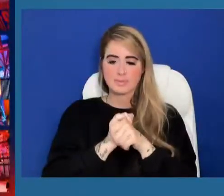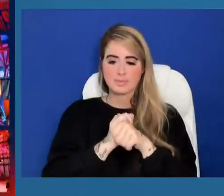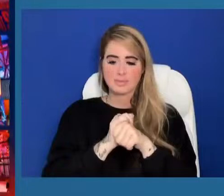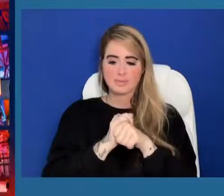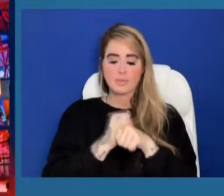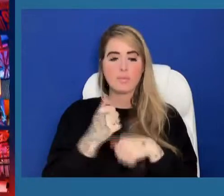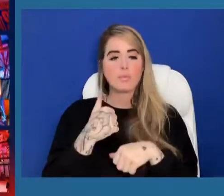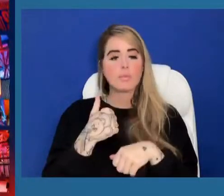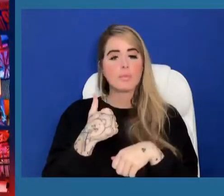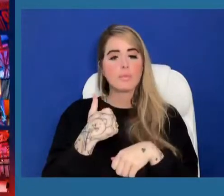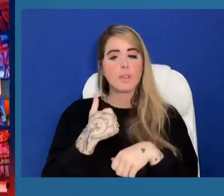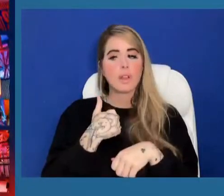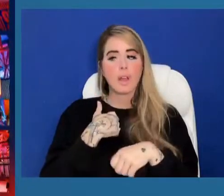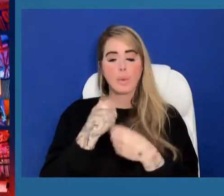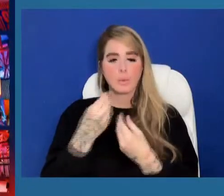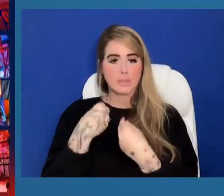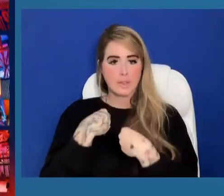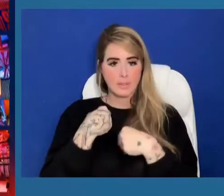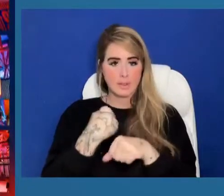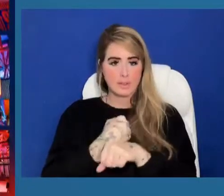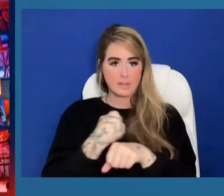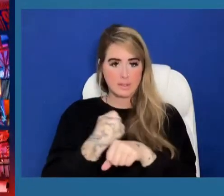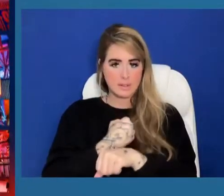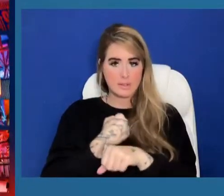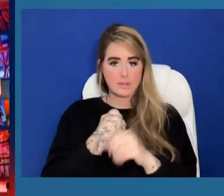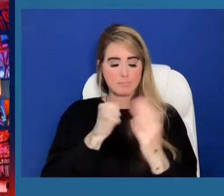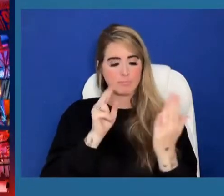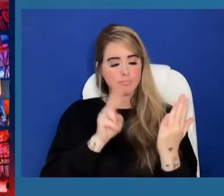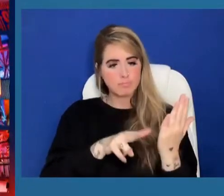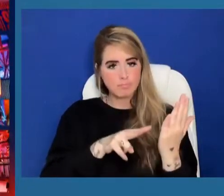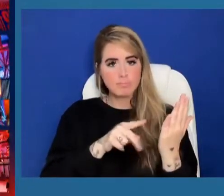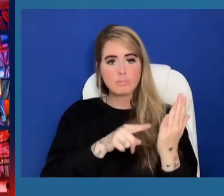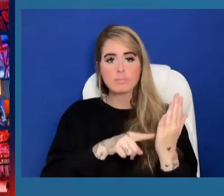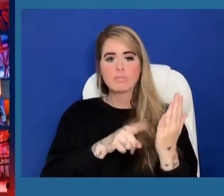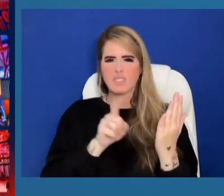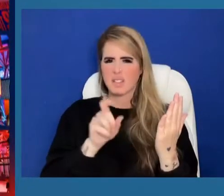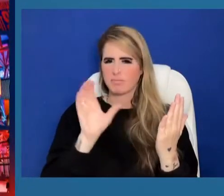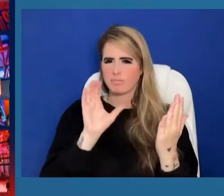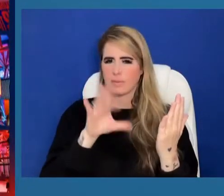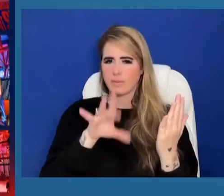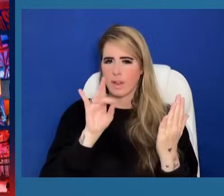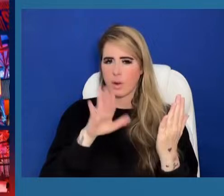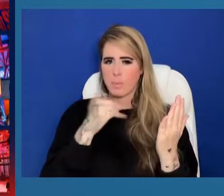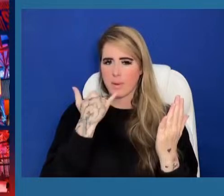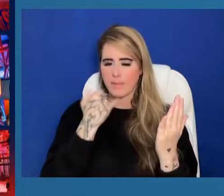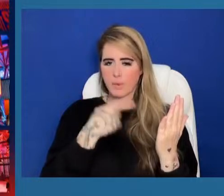I was given a statistic. Got to find it on my phone here.